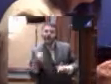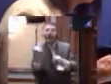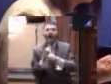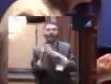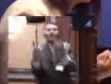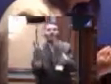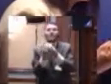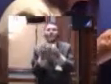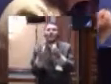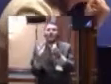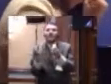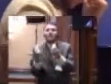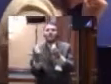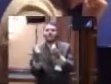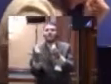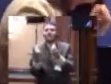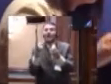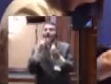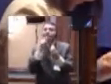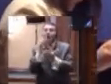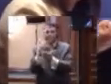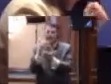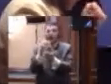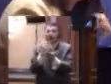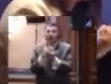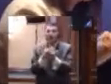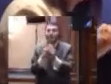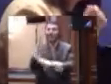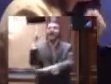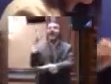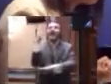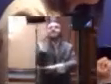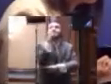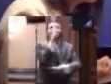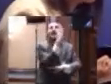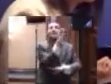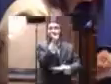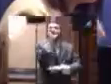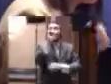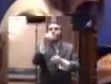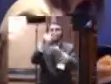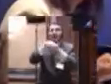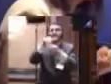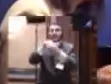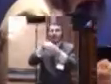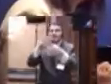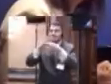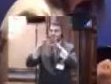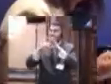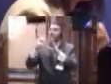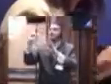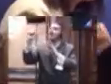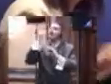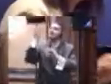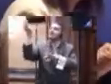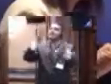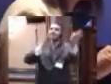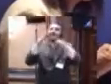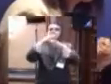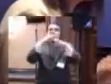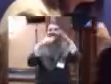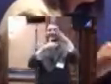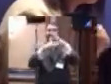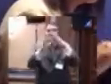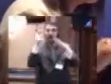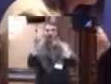would ensure that there's a constitution that is drafted by the people. It's very much based on the